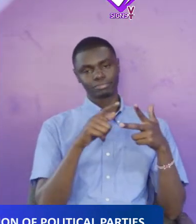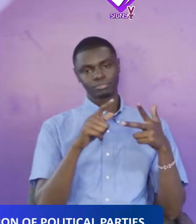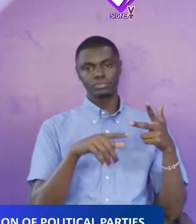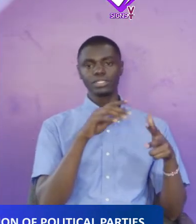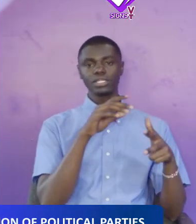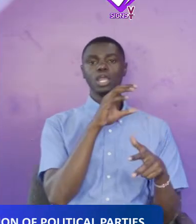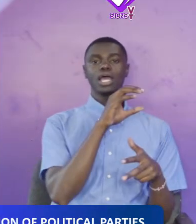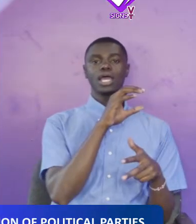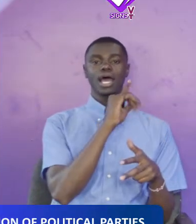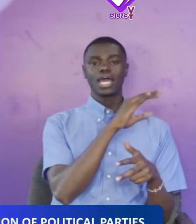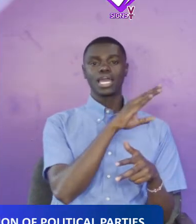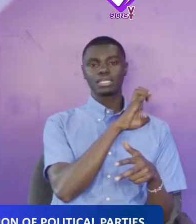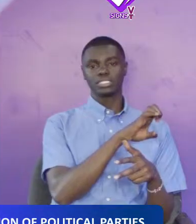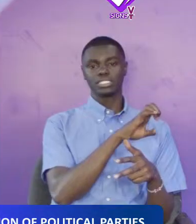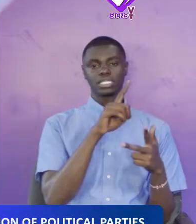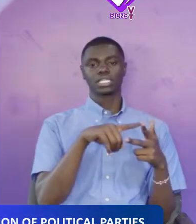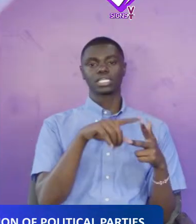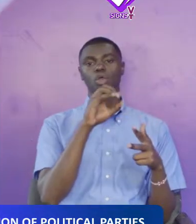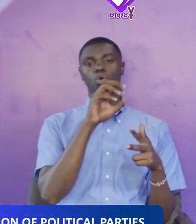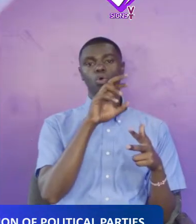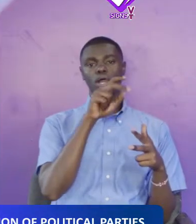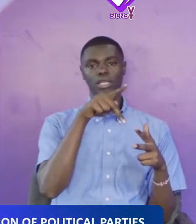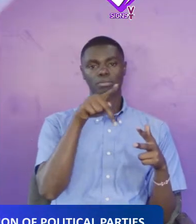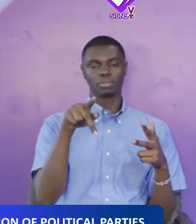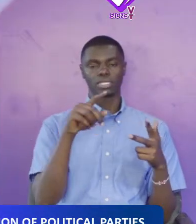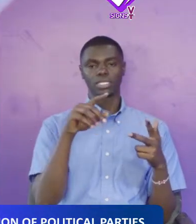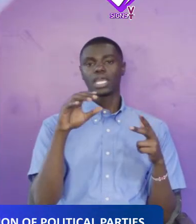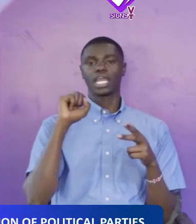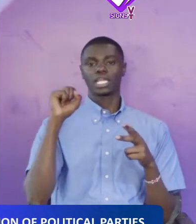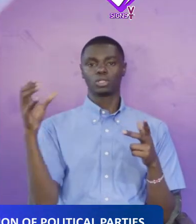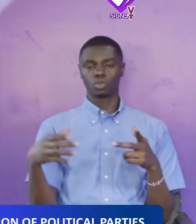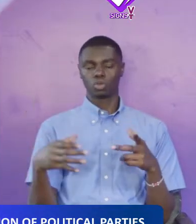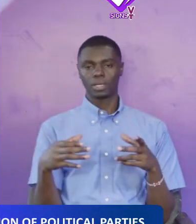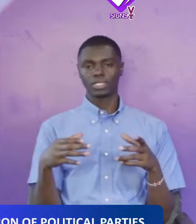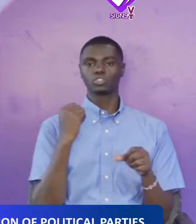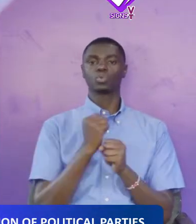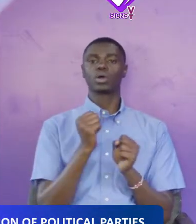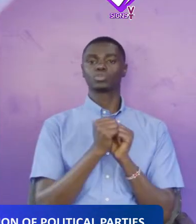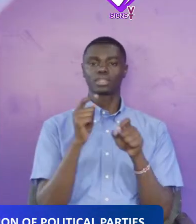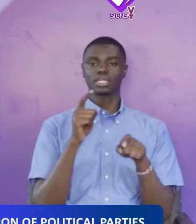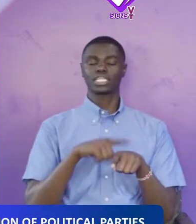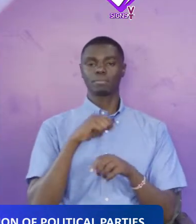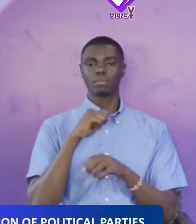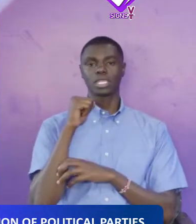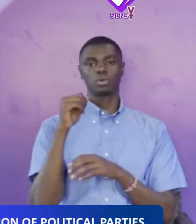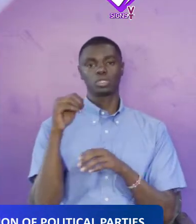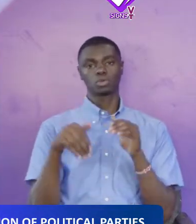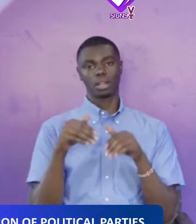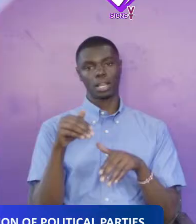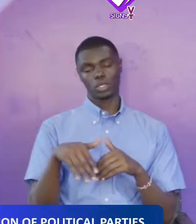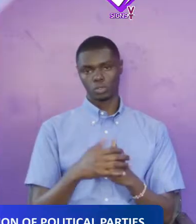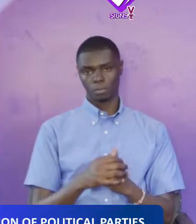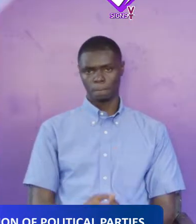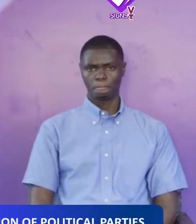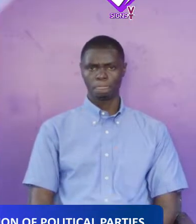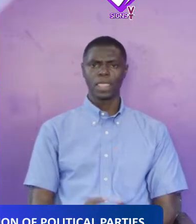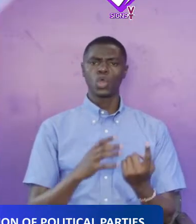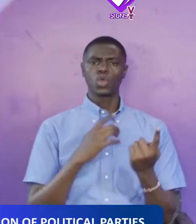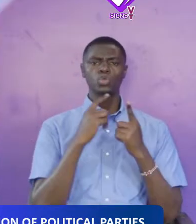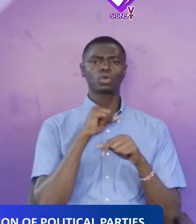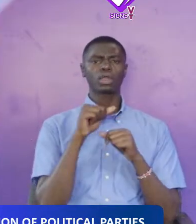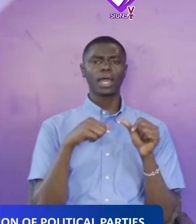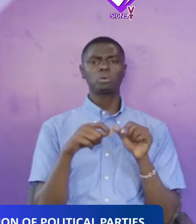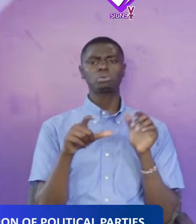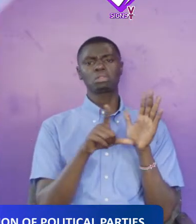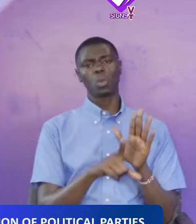and political parties to work together unison. during the election period. Yeah. Yes, yeah. Interesting. Yeah. You've spoken about the laws, the